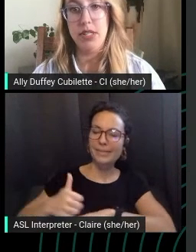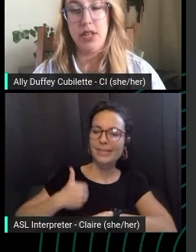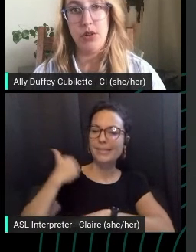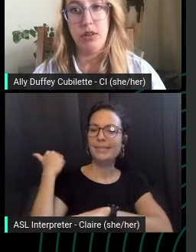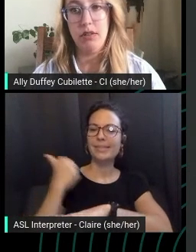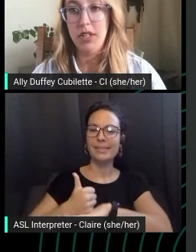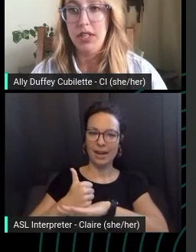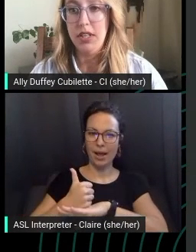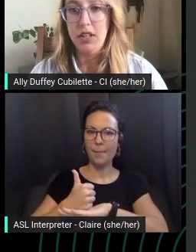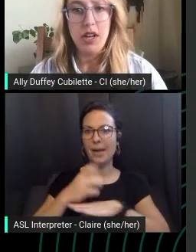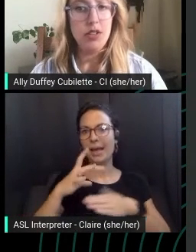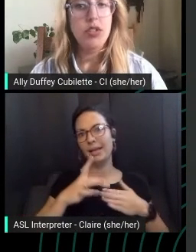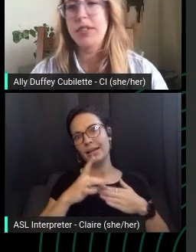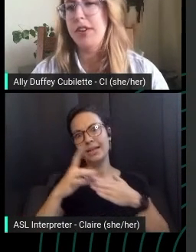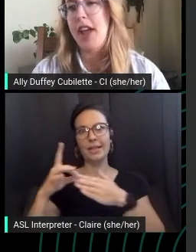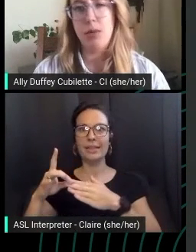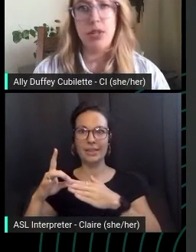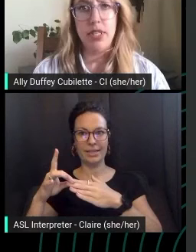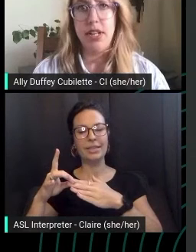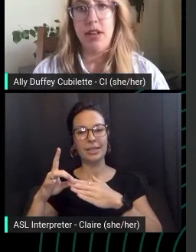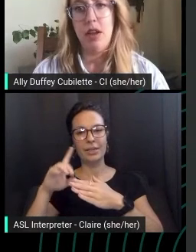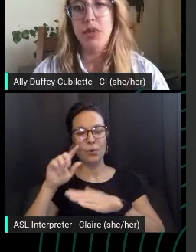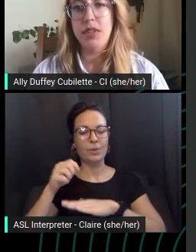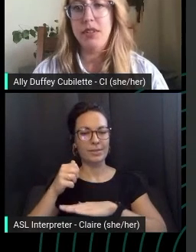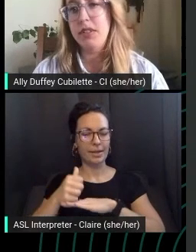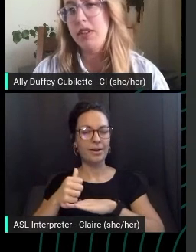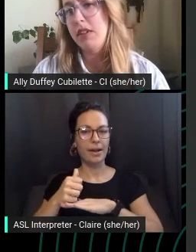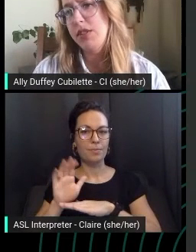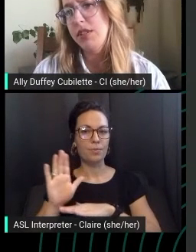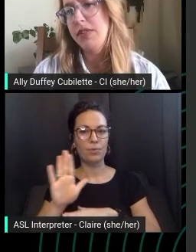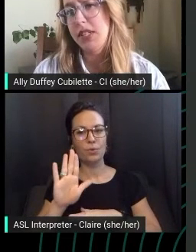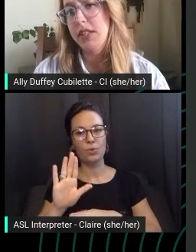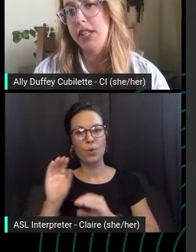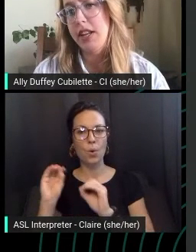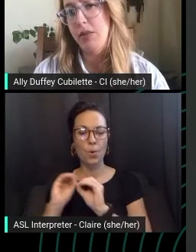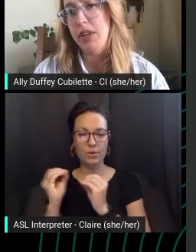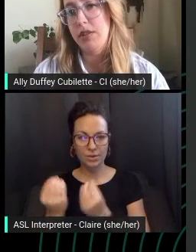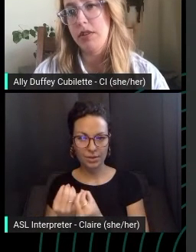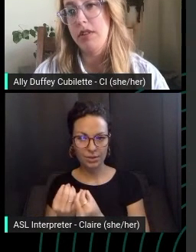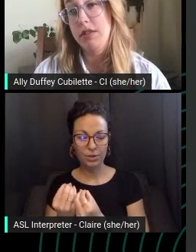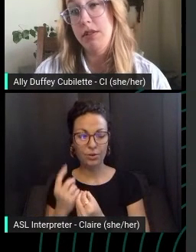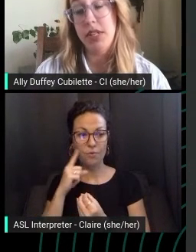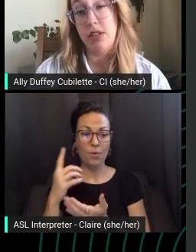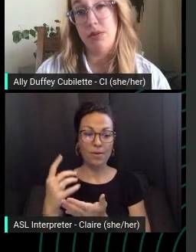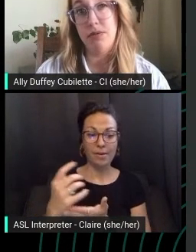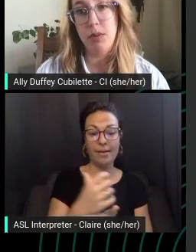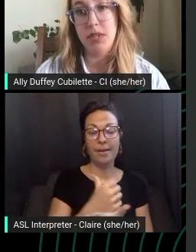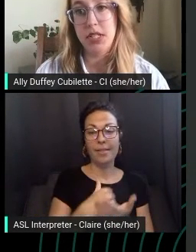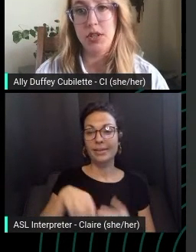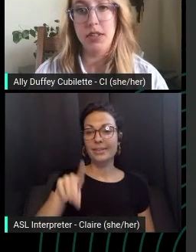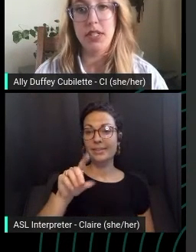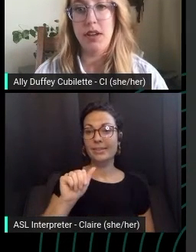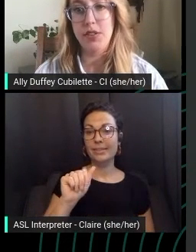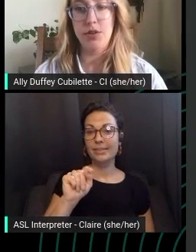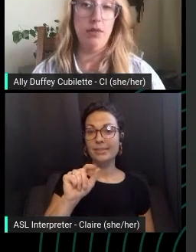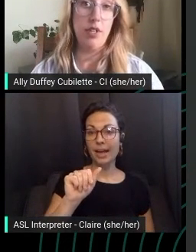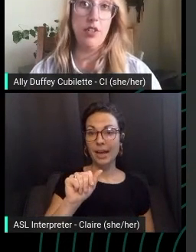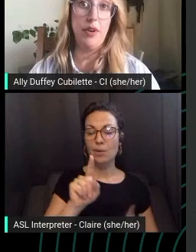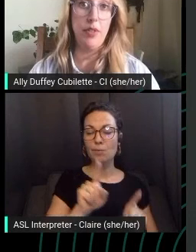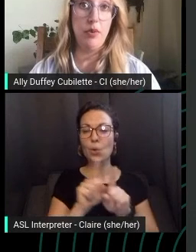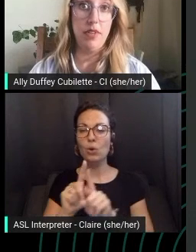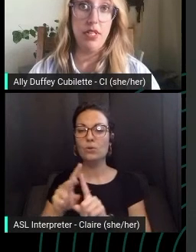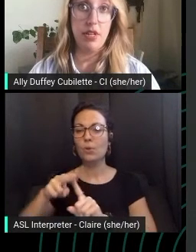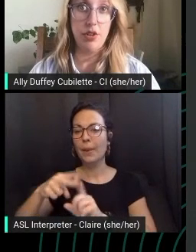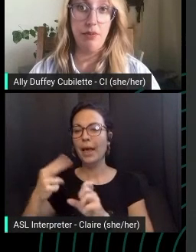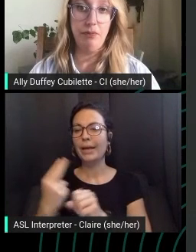your organization. Not just to start capturing the data, but to then also facilitate and make sure that you're using it to inform decisions, as Yosef talked